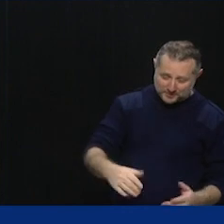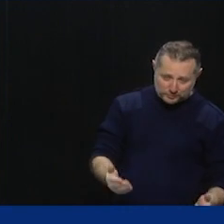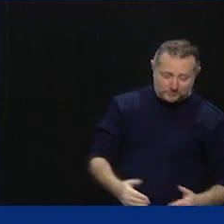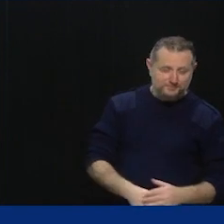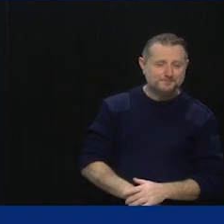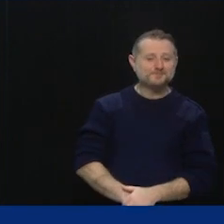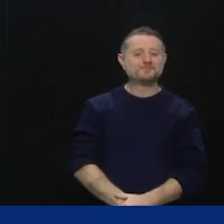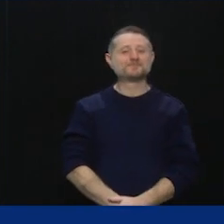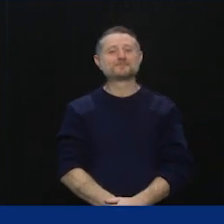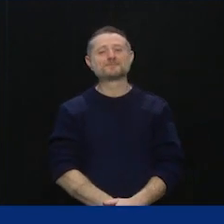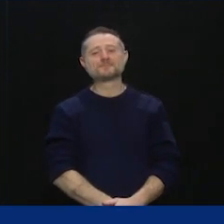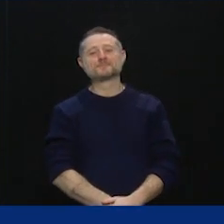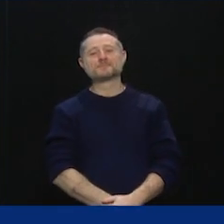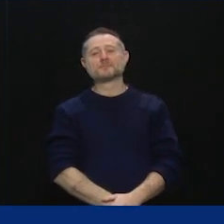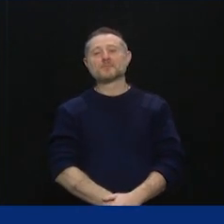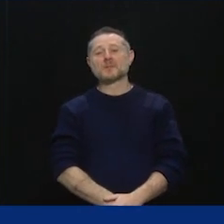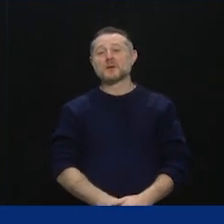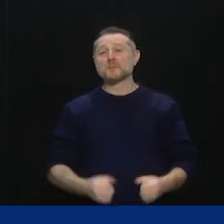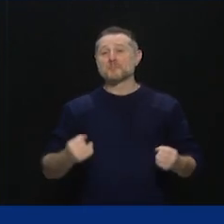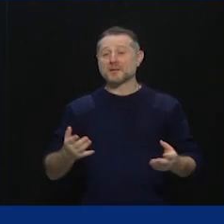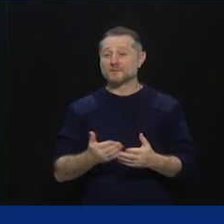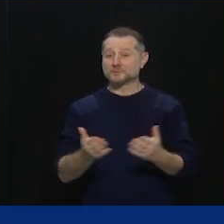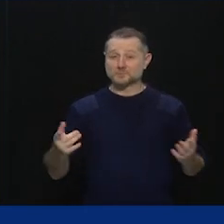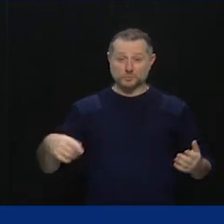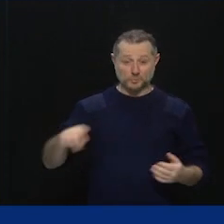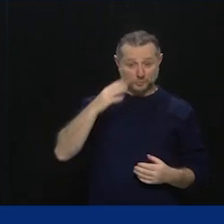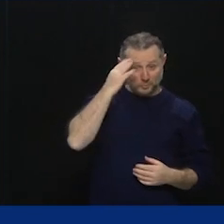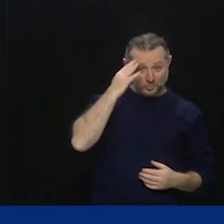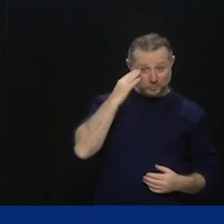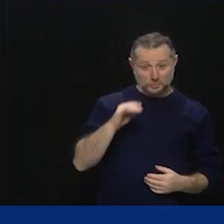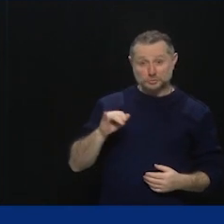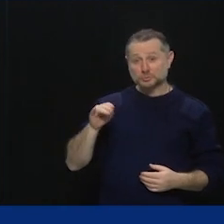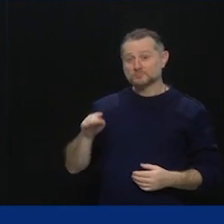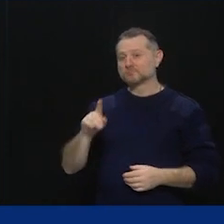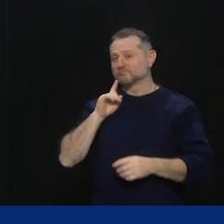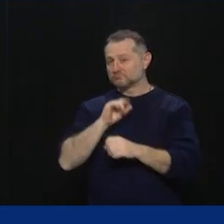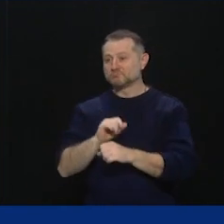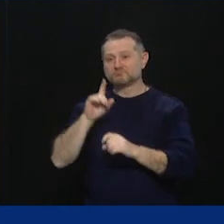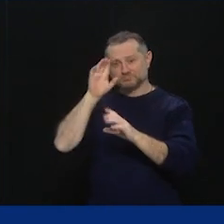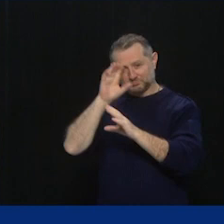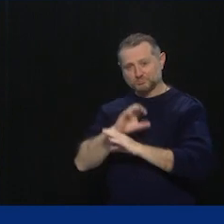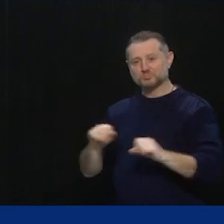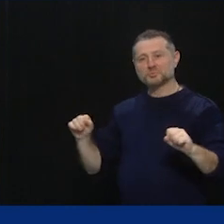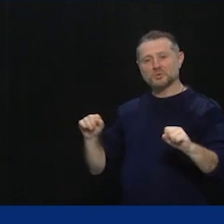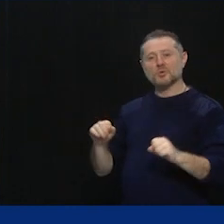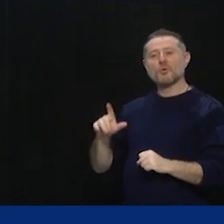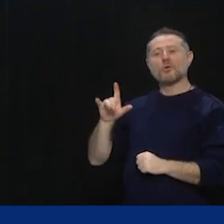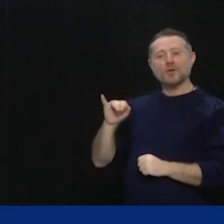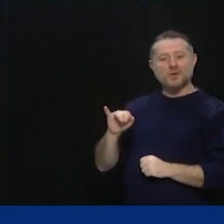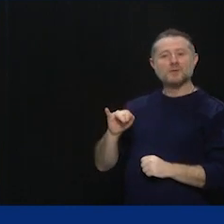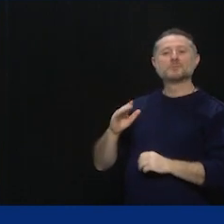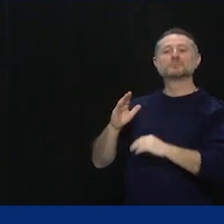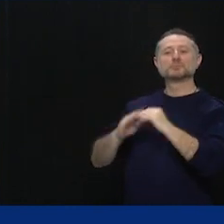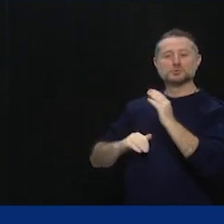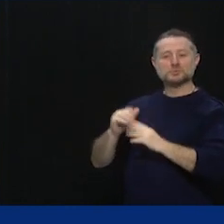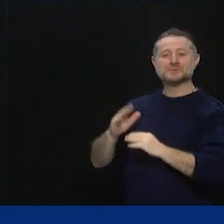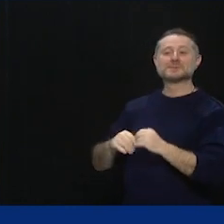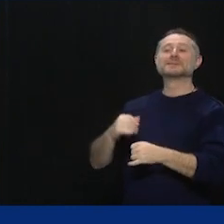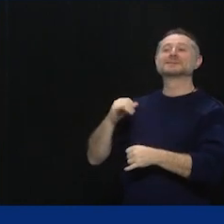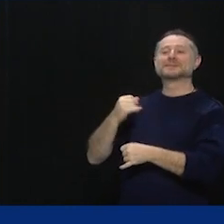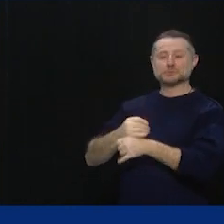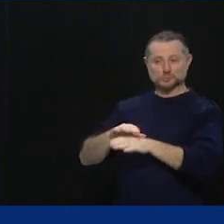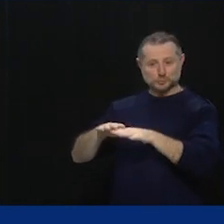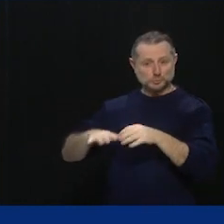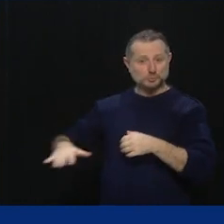Many of you may know Jim Coughlin is the president of the Long Island Builders Institute, and we've been involved in a variety of projects. And I will tell